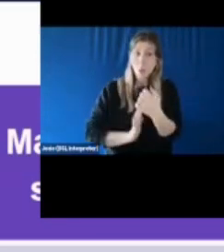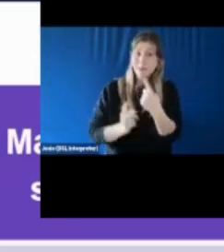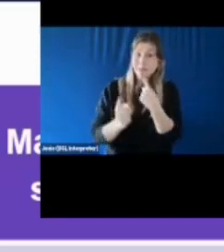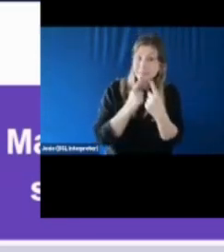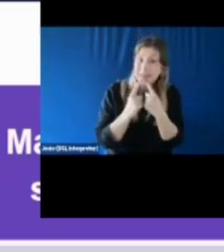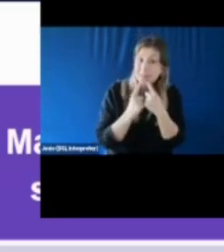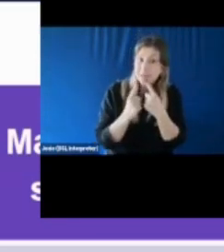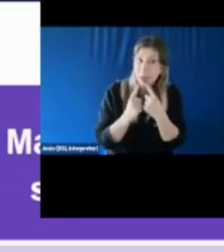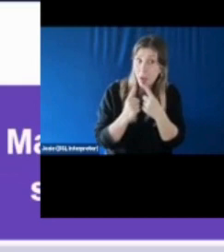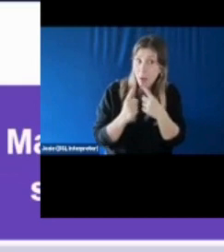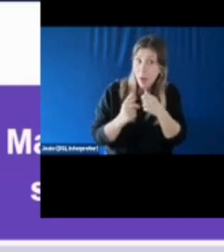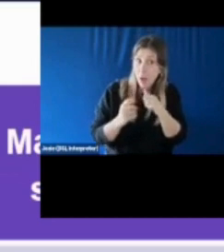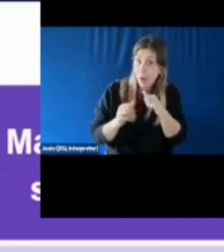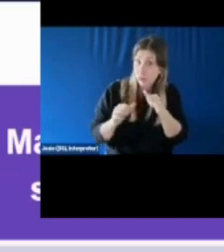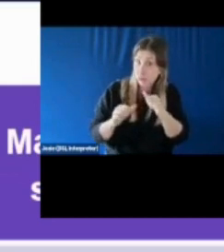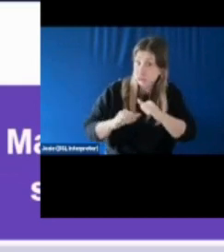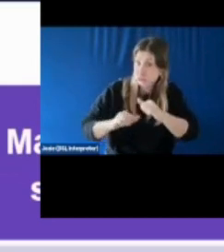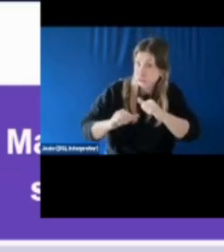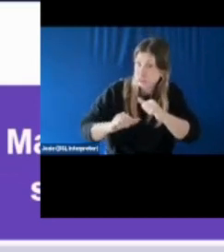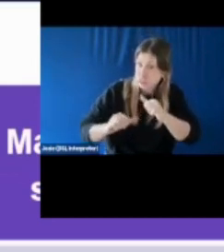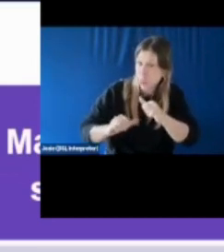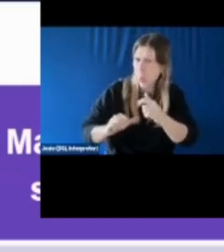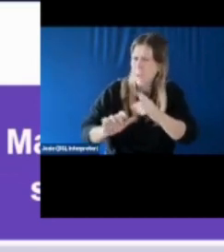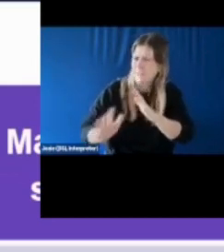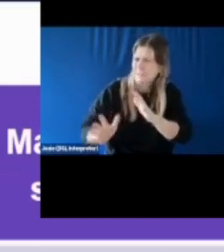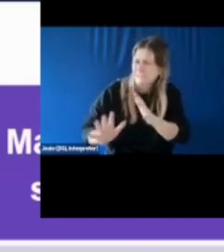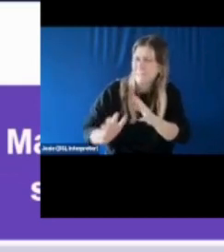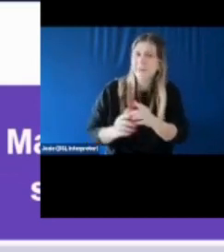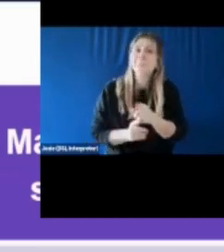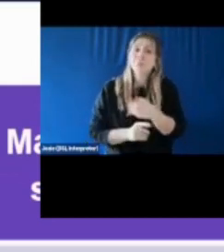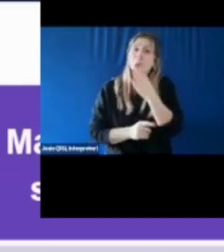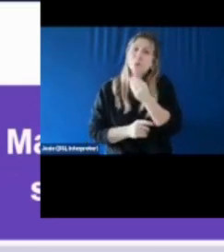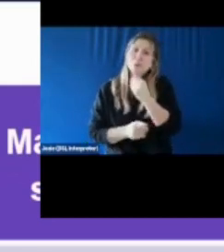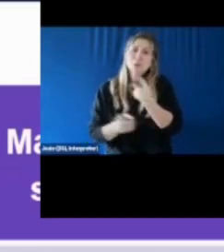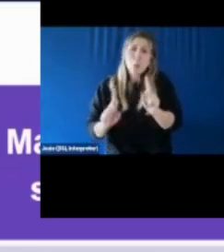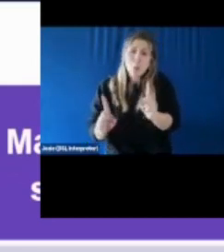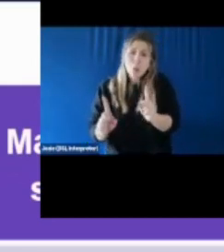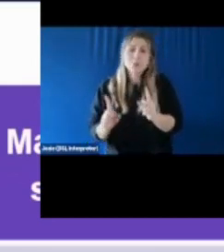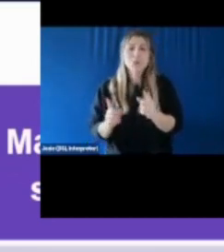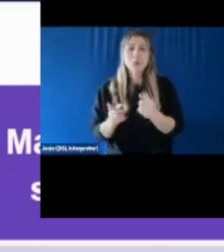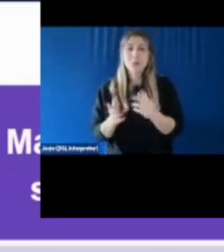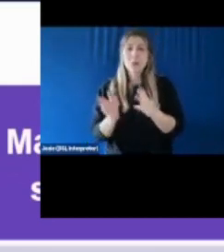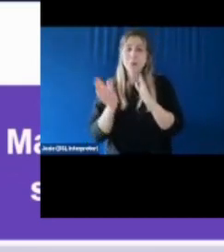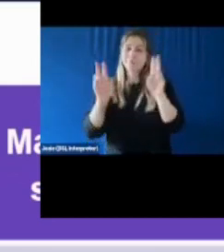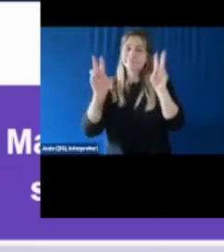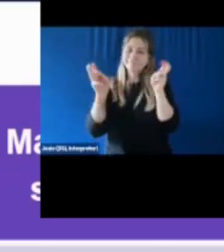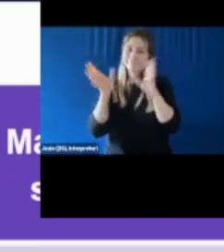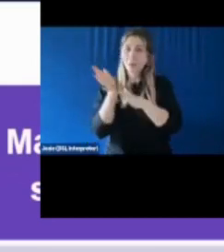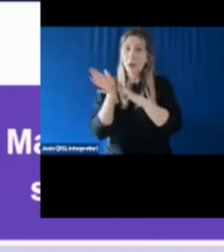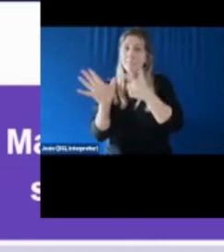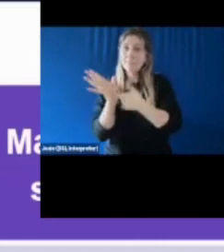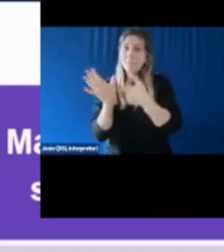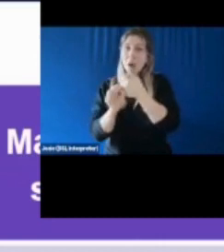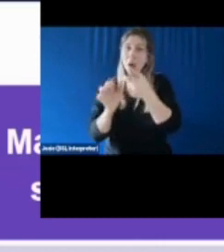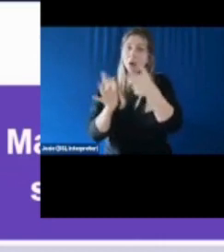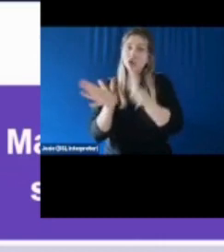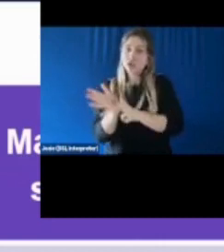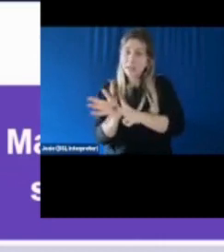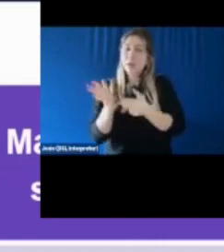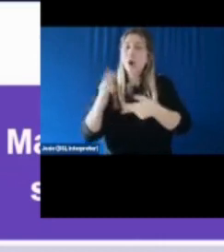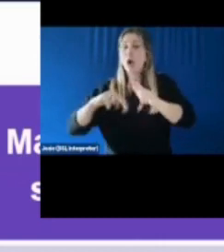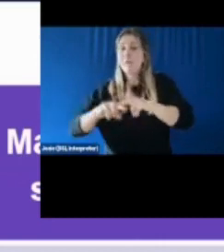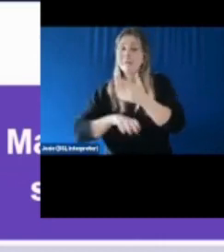measure accuracy in statistics with something called the margin of error. So that's expressed as a percentage.